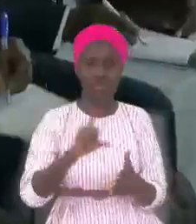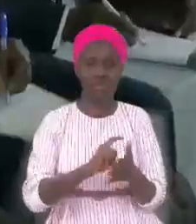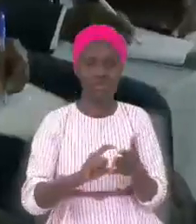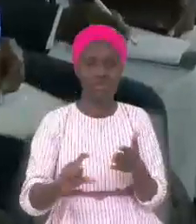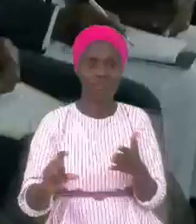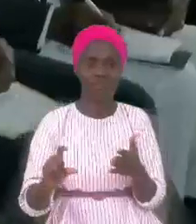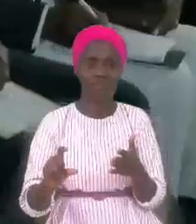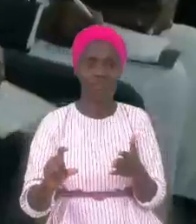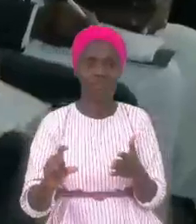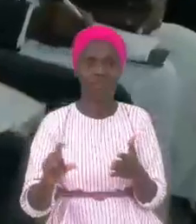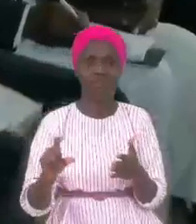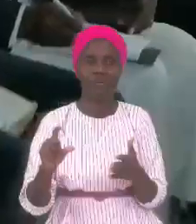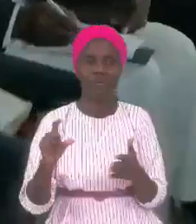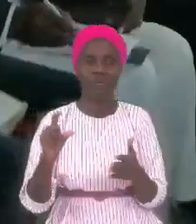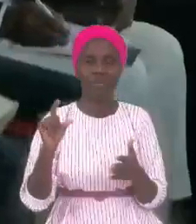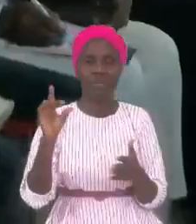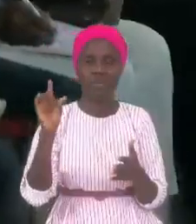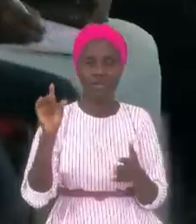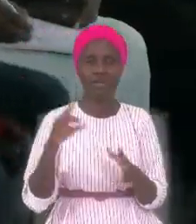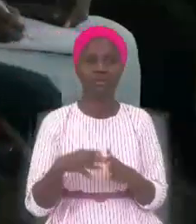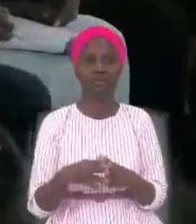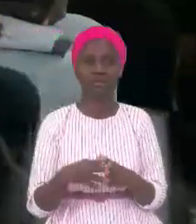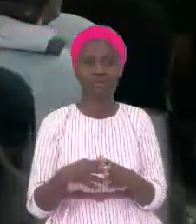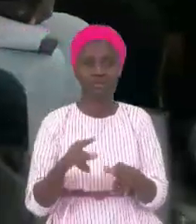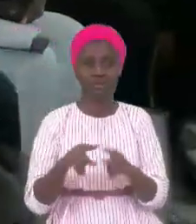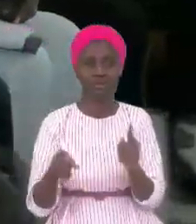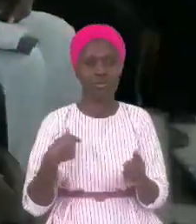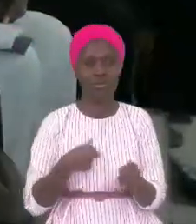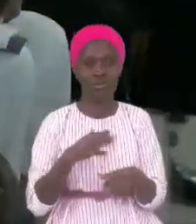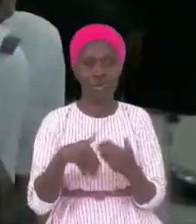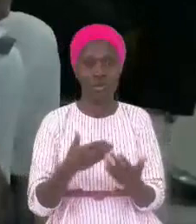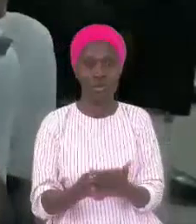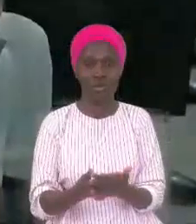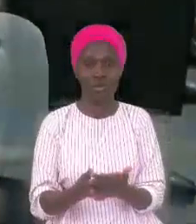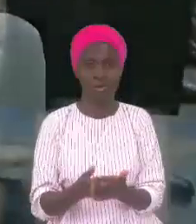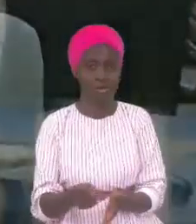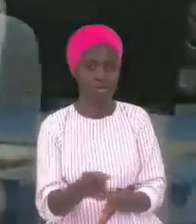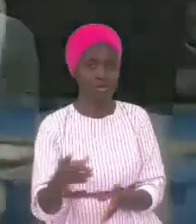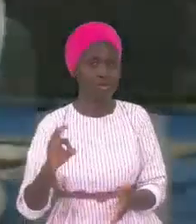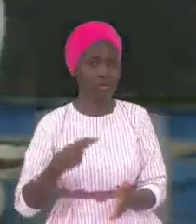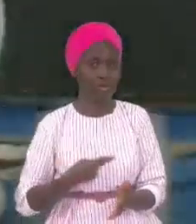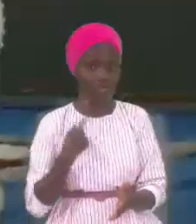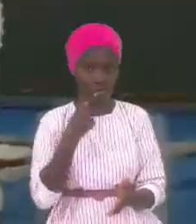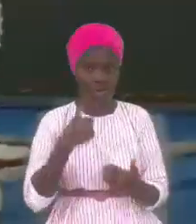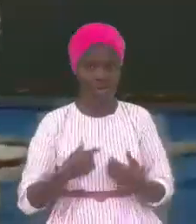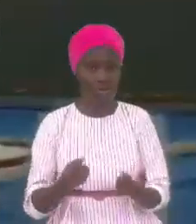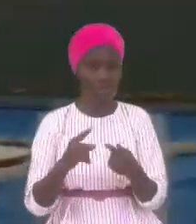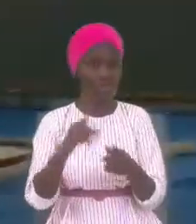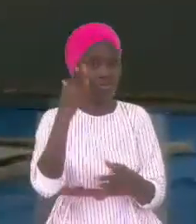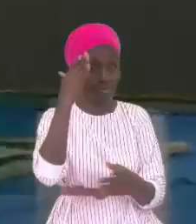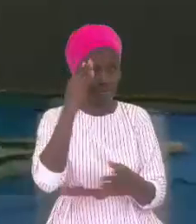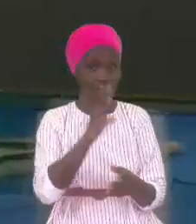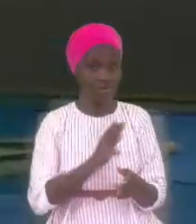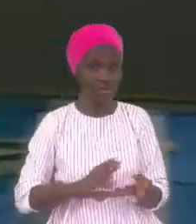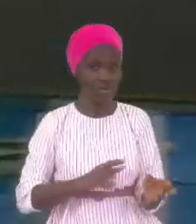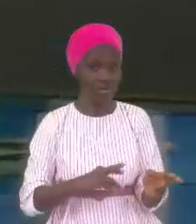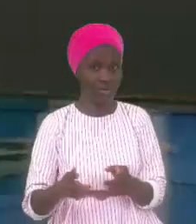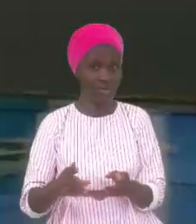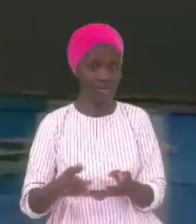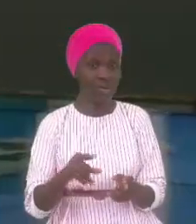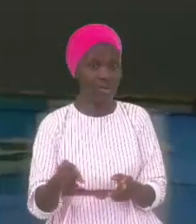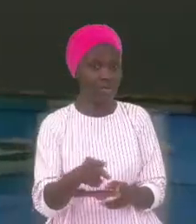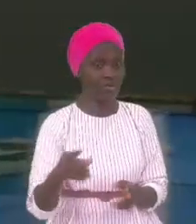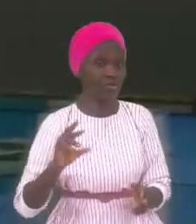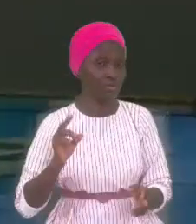verse 18, but we all, those of us who have come to know Christ, and we all, those of us who are partakers of